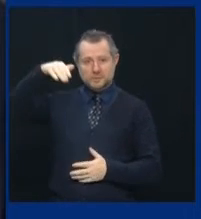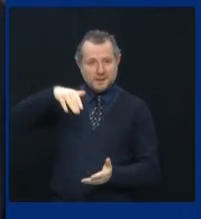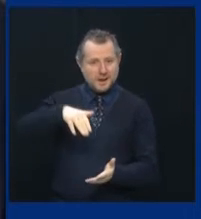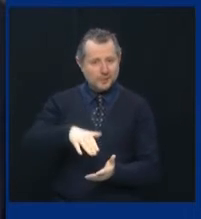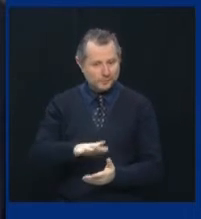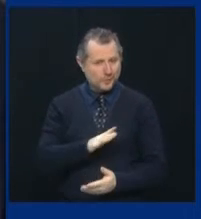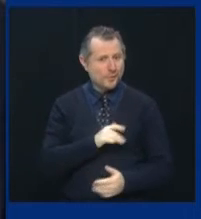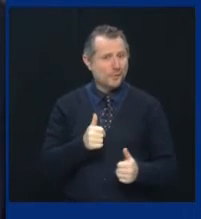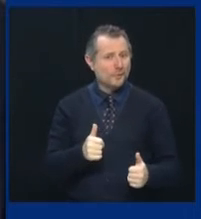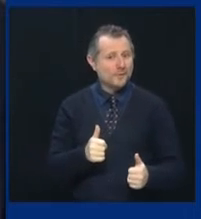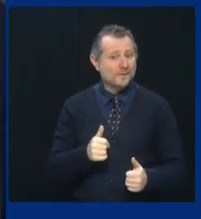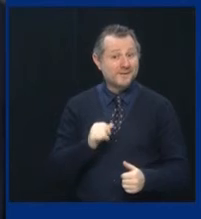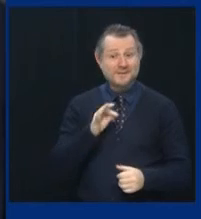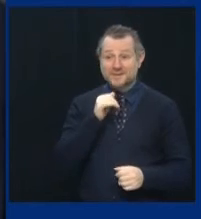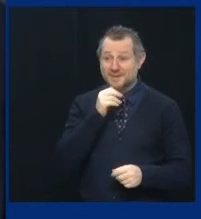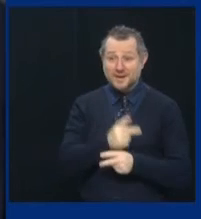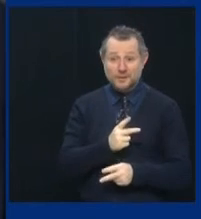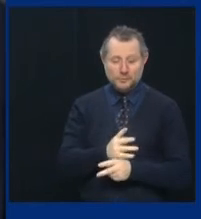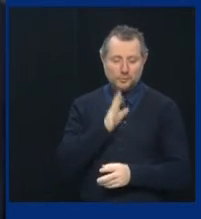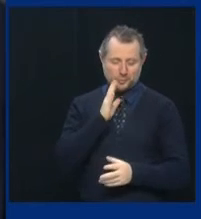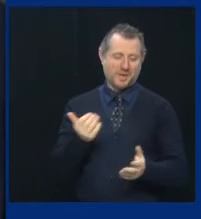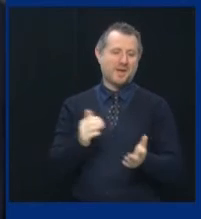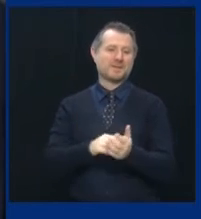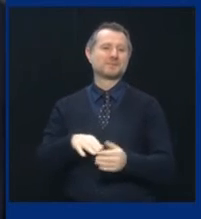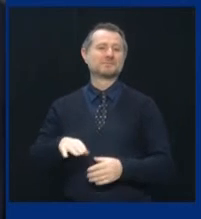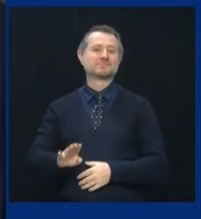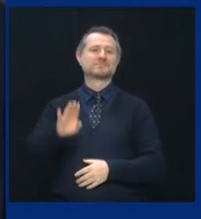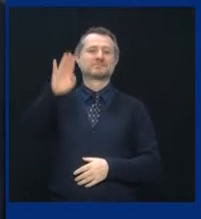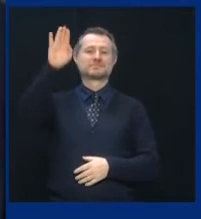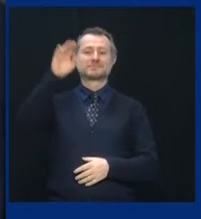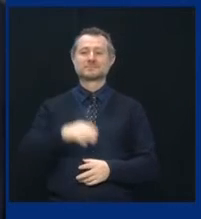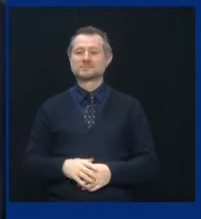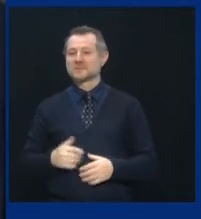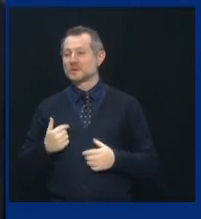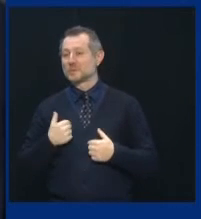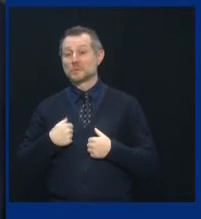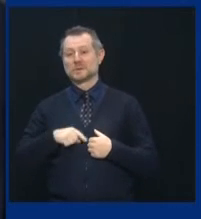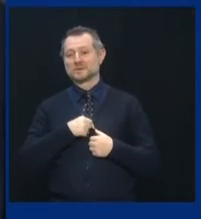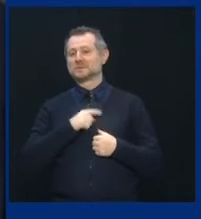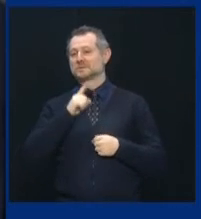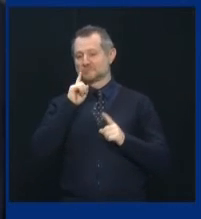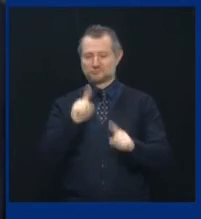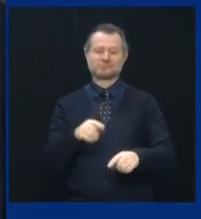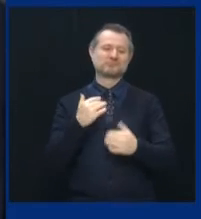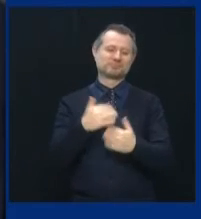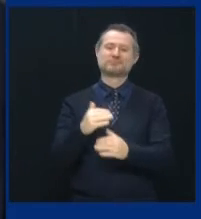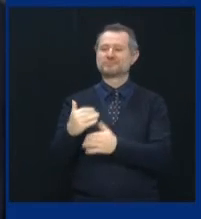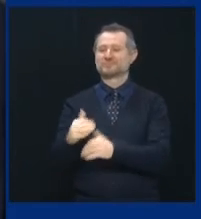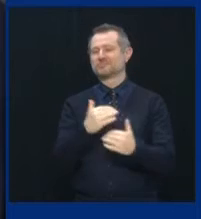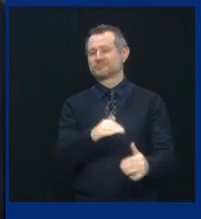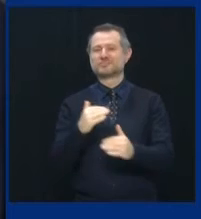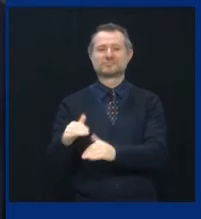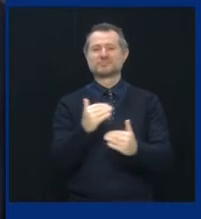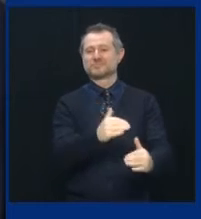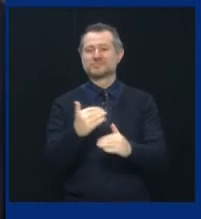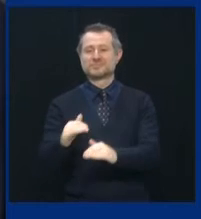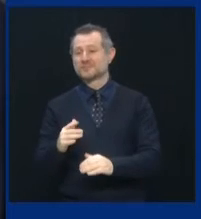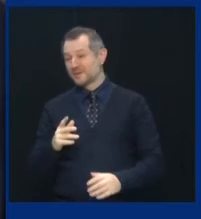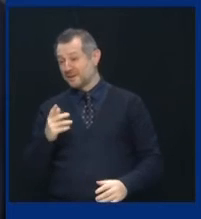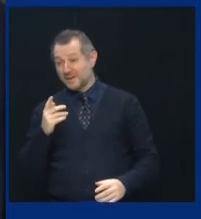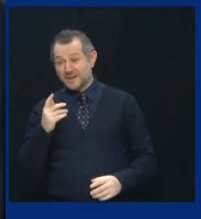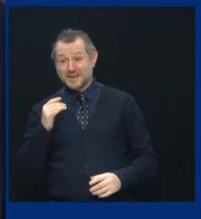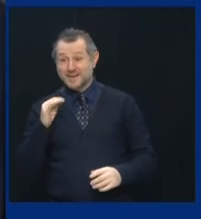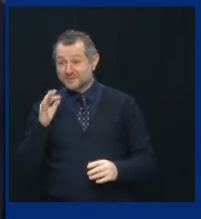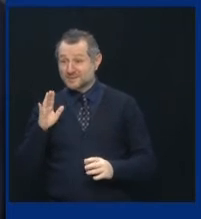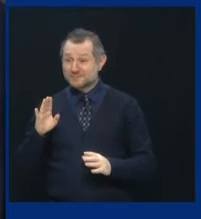up. And we restricted everything we could. I'm not going to reduce any restrictions in a region where it's still going